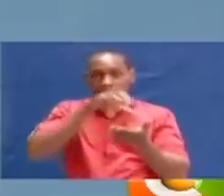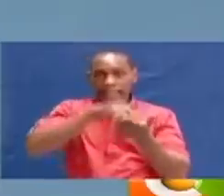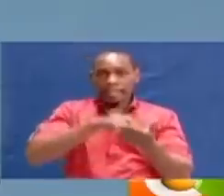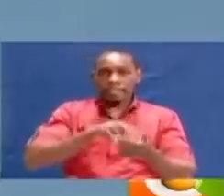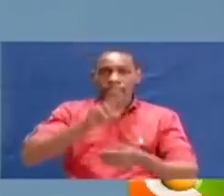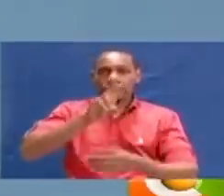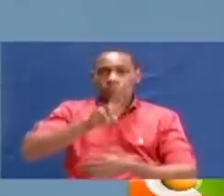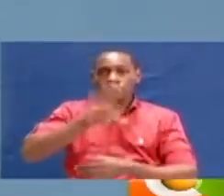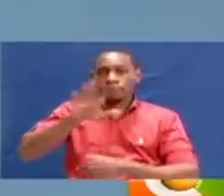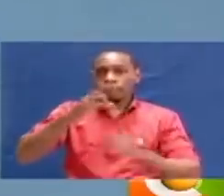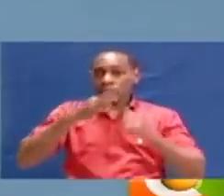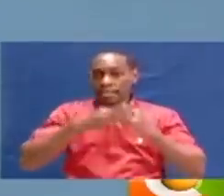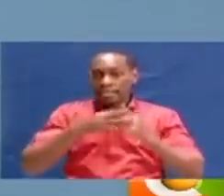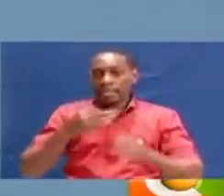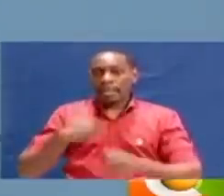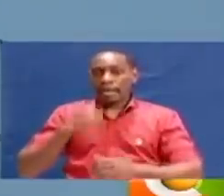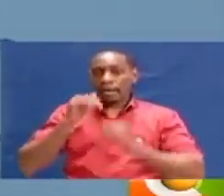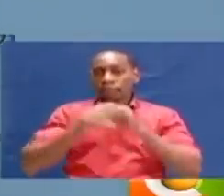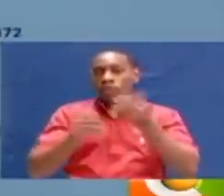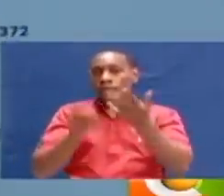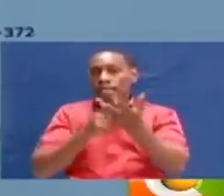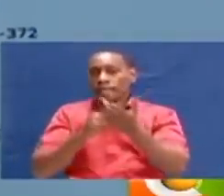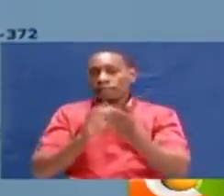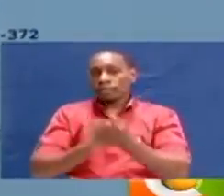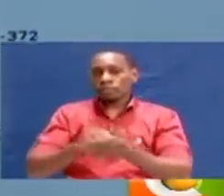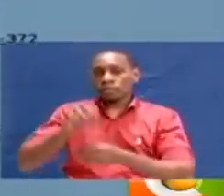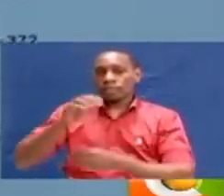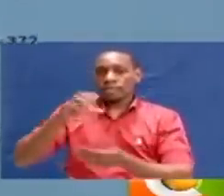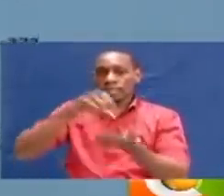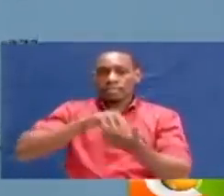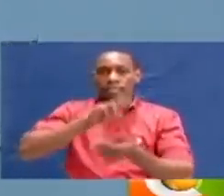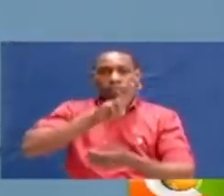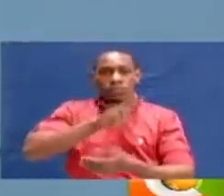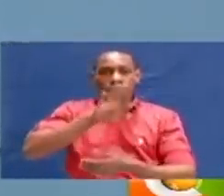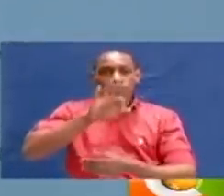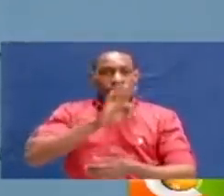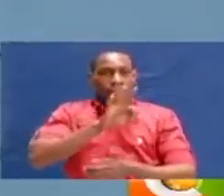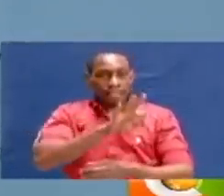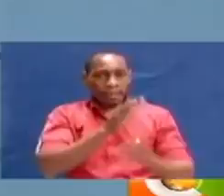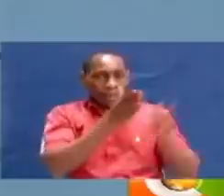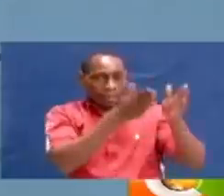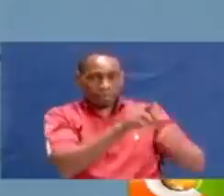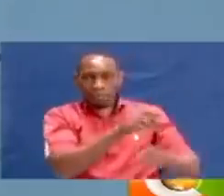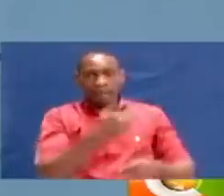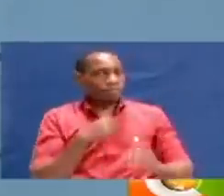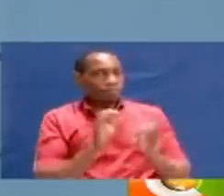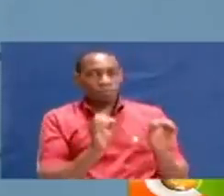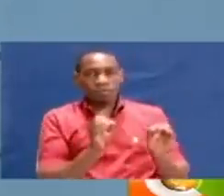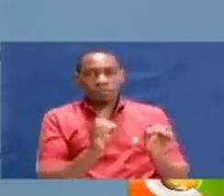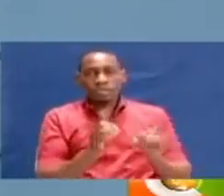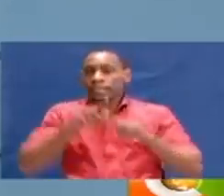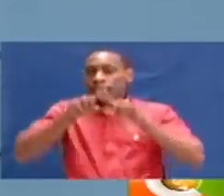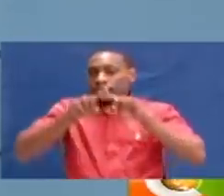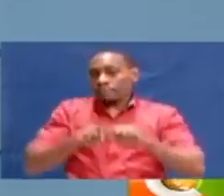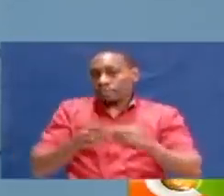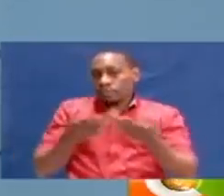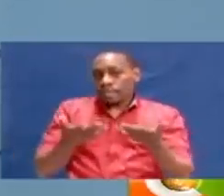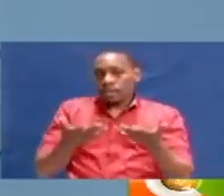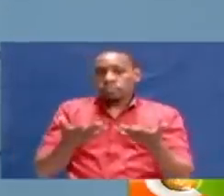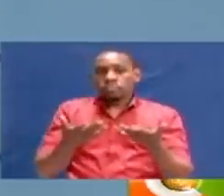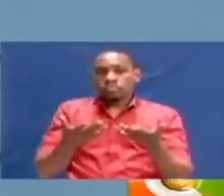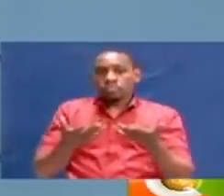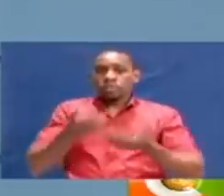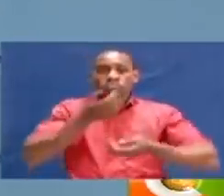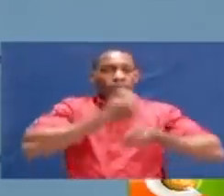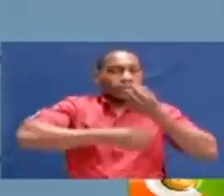number 258 has got all these numbers and case number 243 does not have? It depends on how